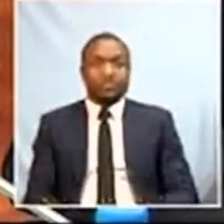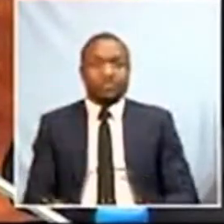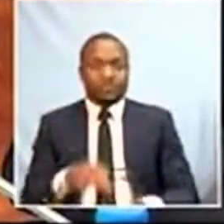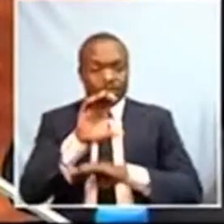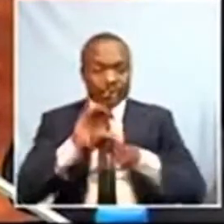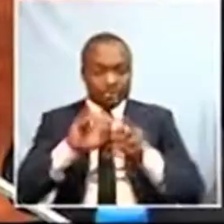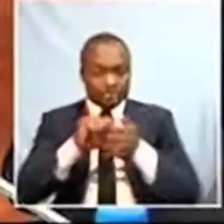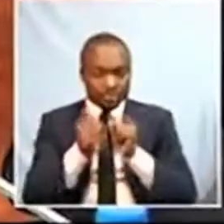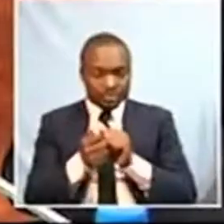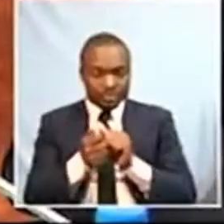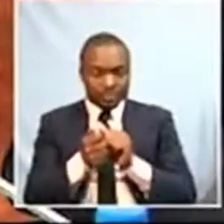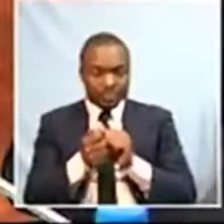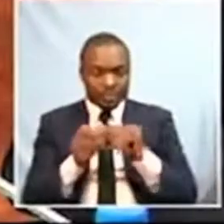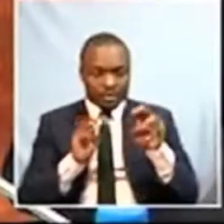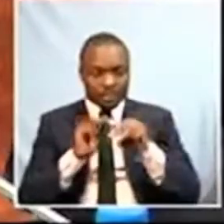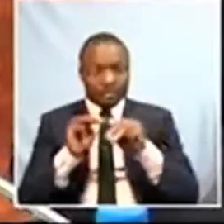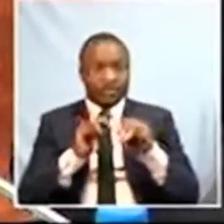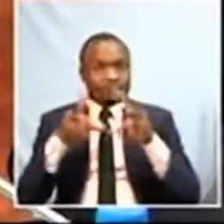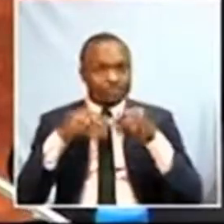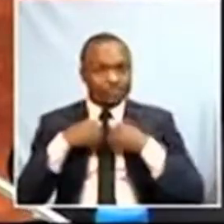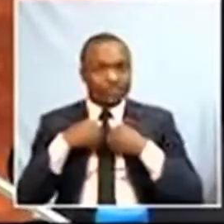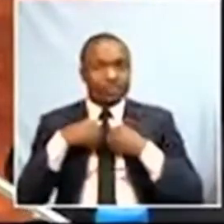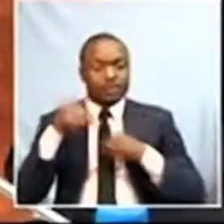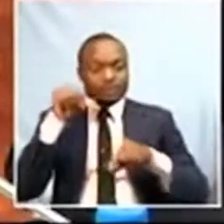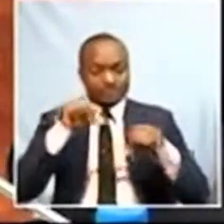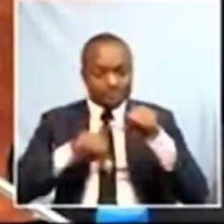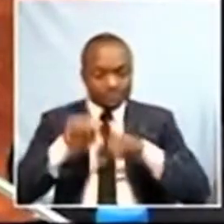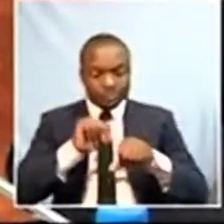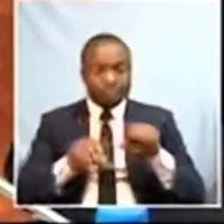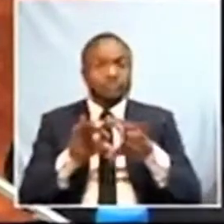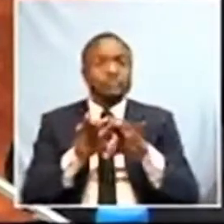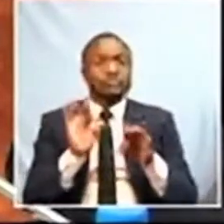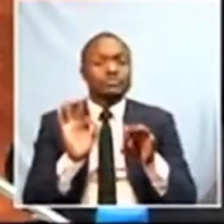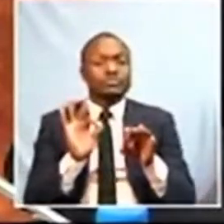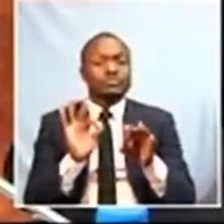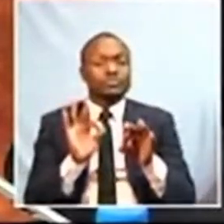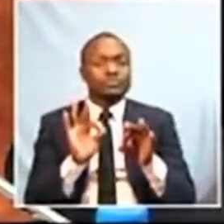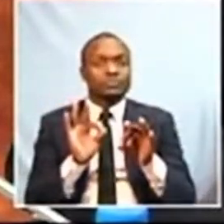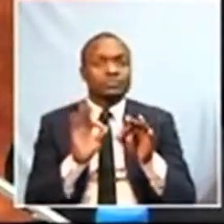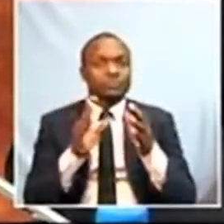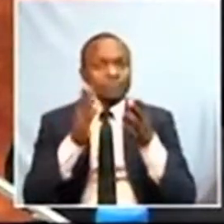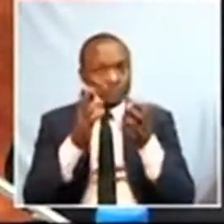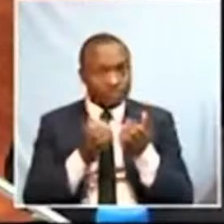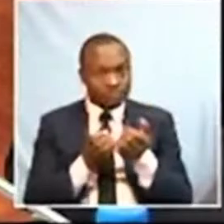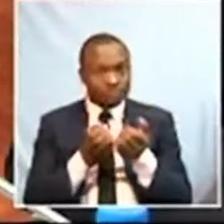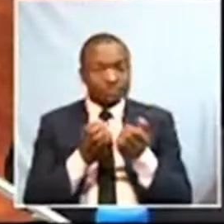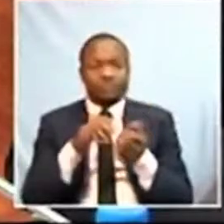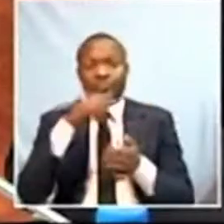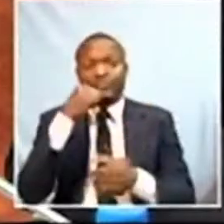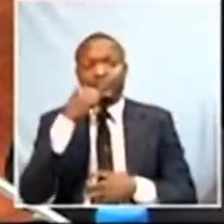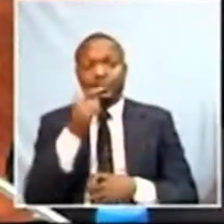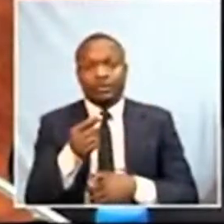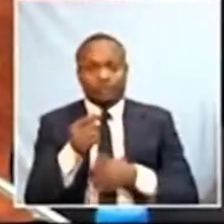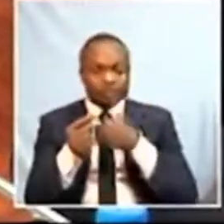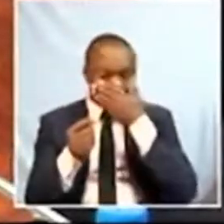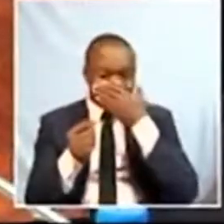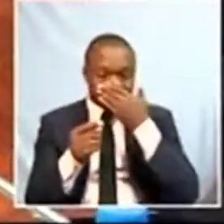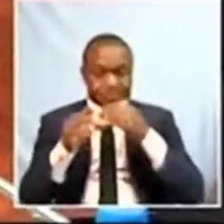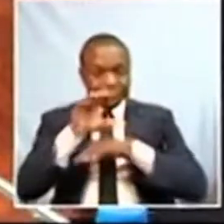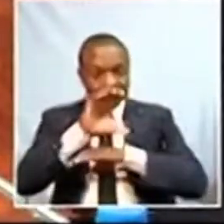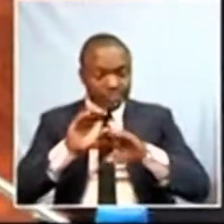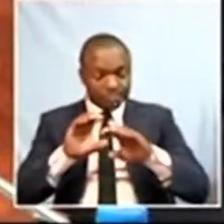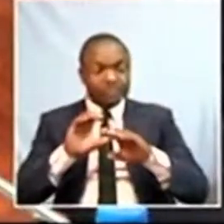Cause of query. Management acknowledges the query by the auditor and wishes to state that the